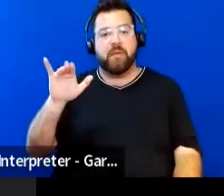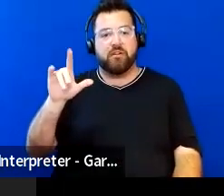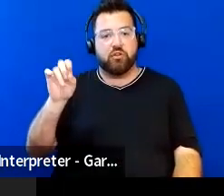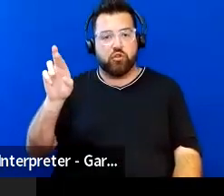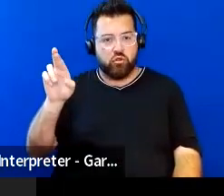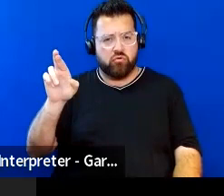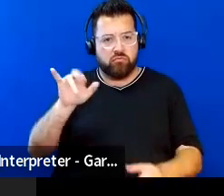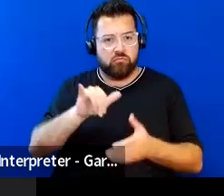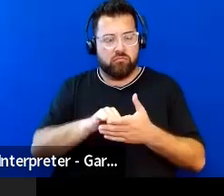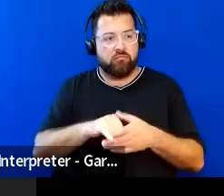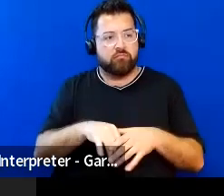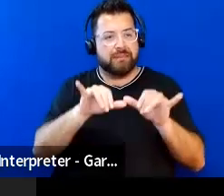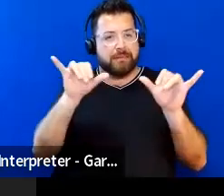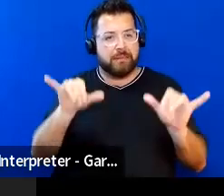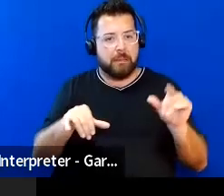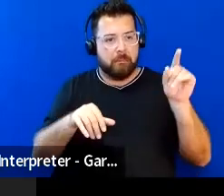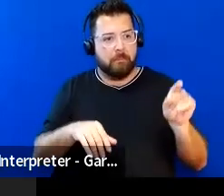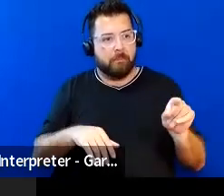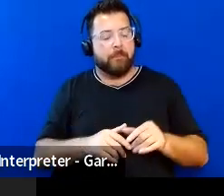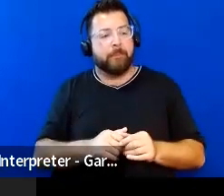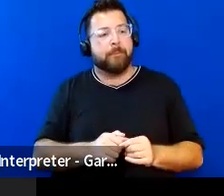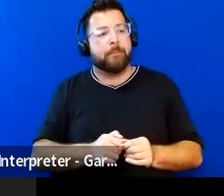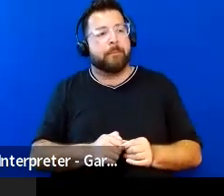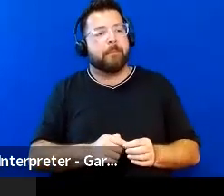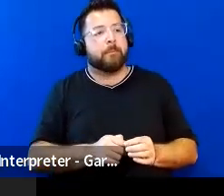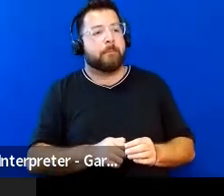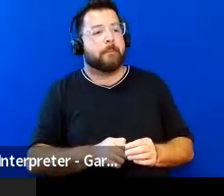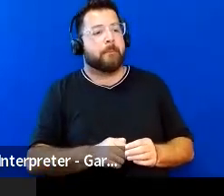And I'm gonna